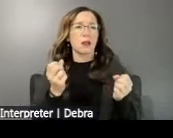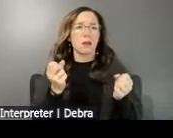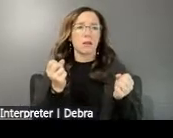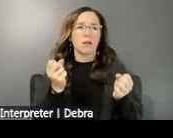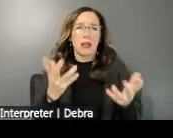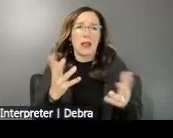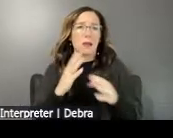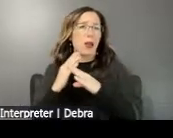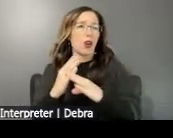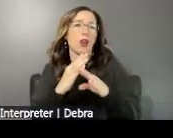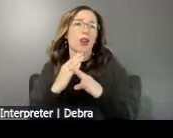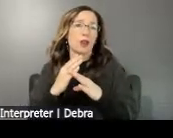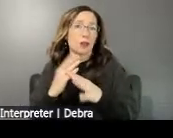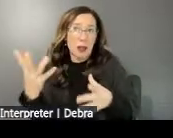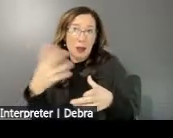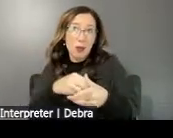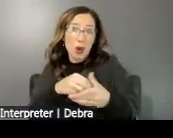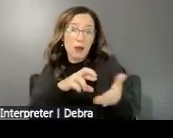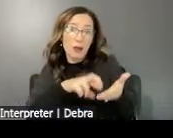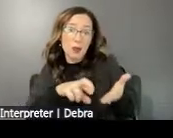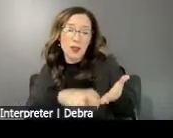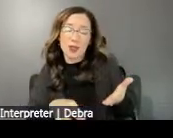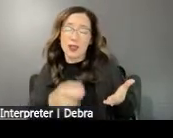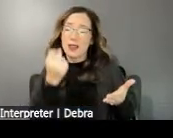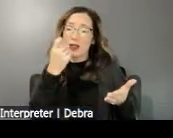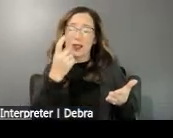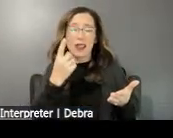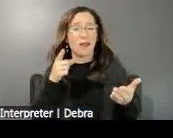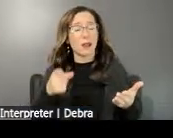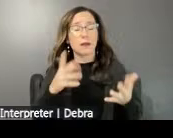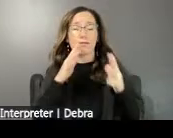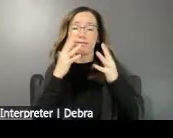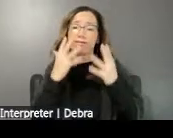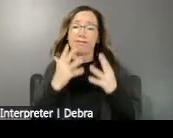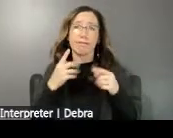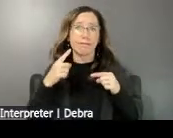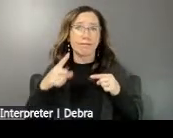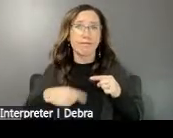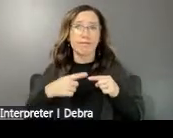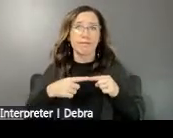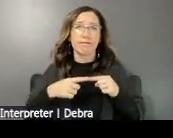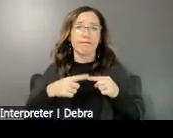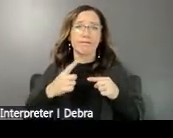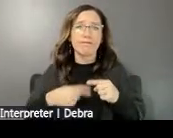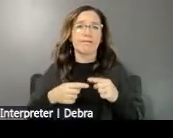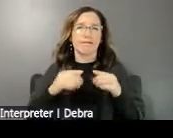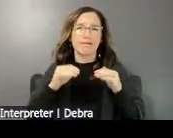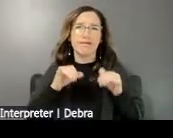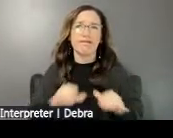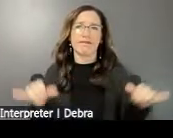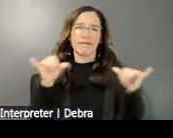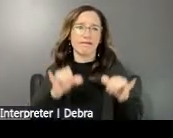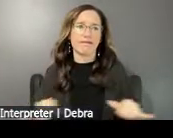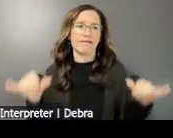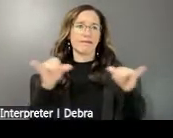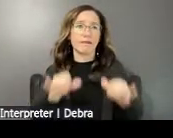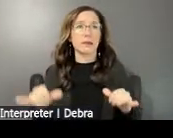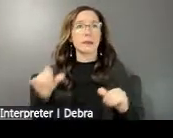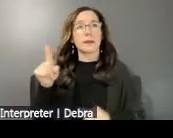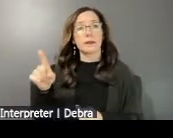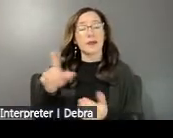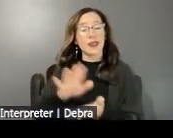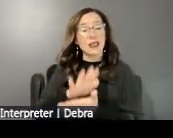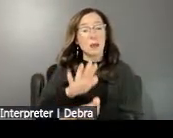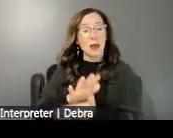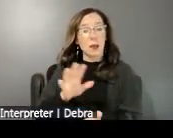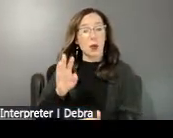it's unfortunately a cycle. In a paper also led by the amazing Lisa Meeks,